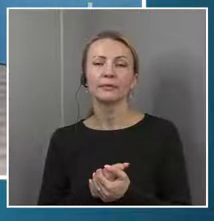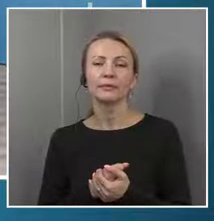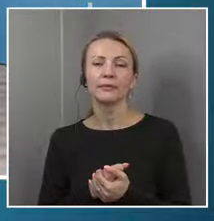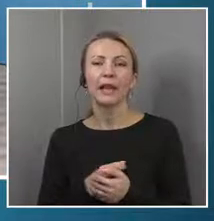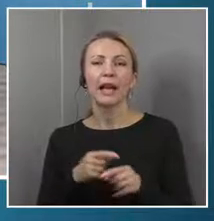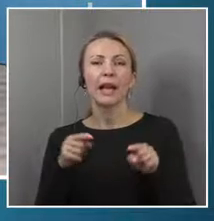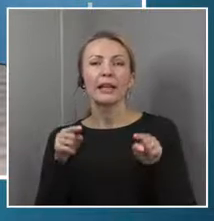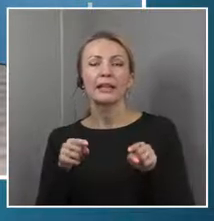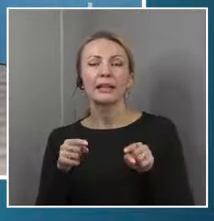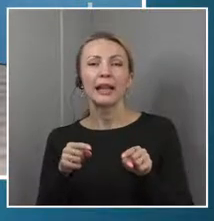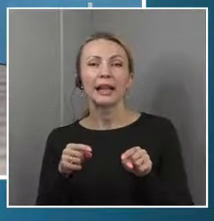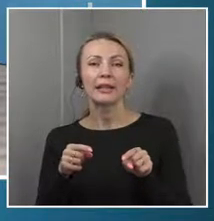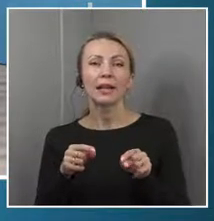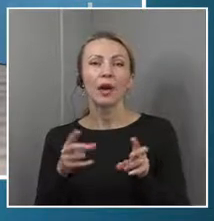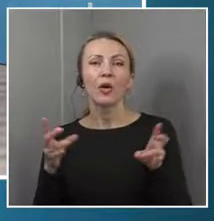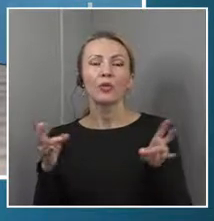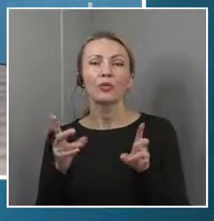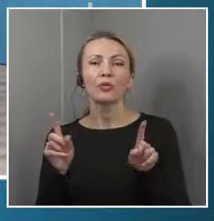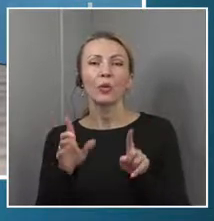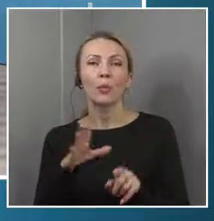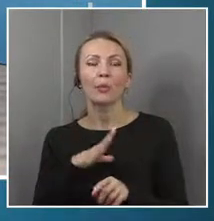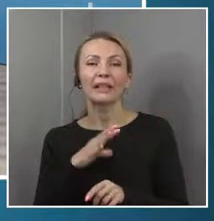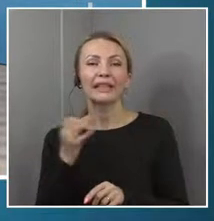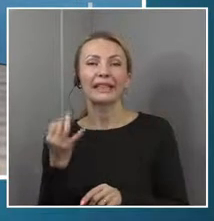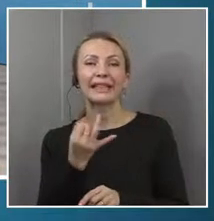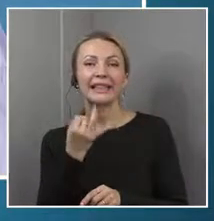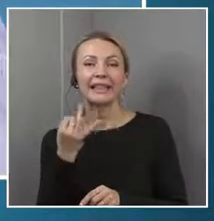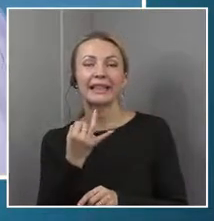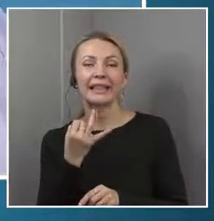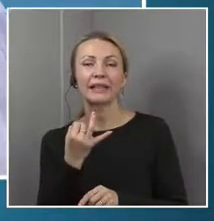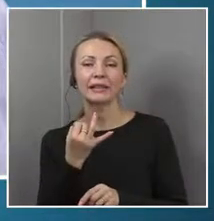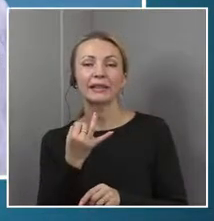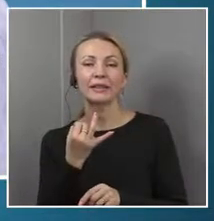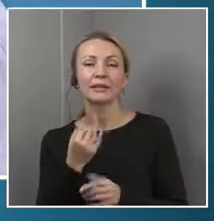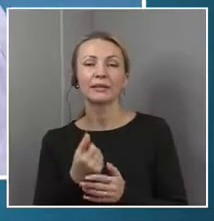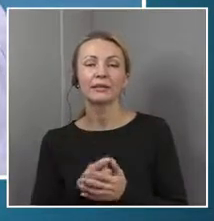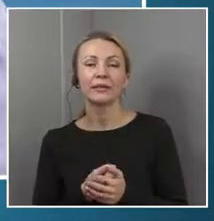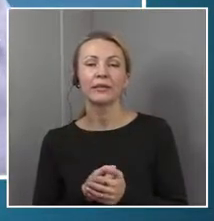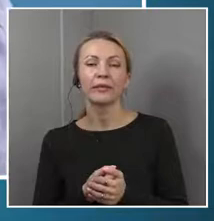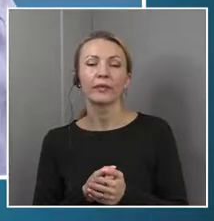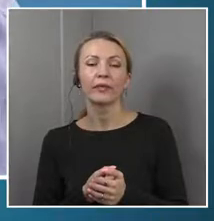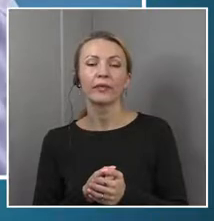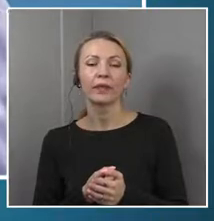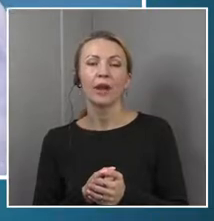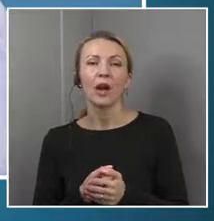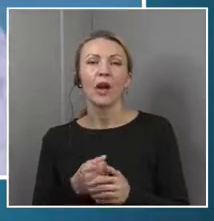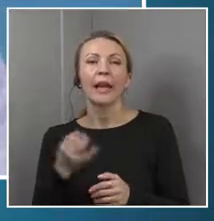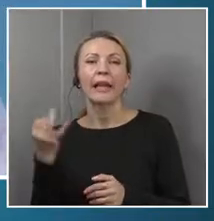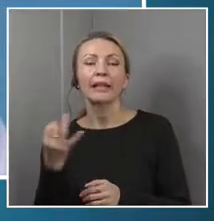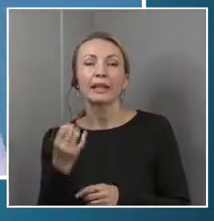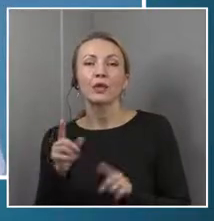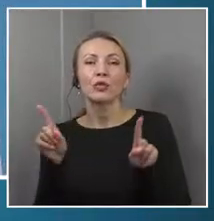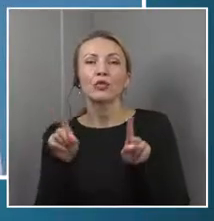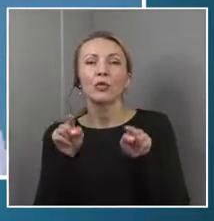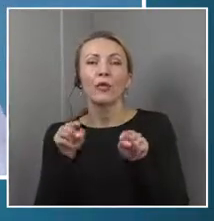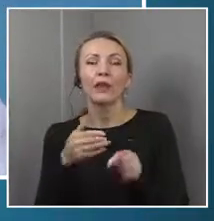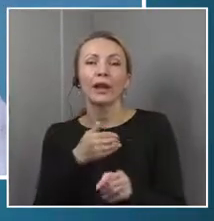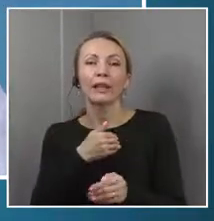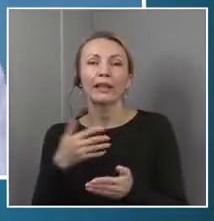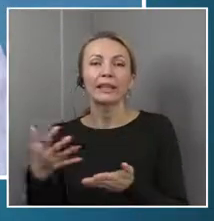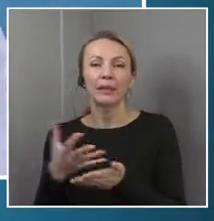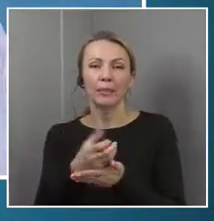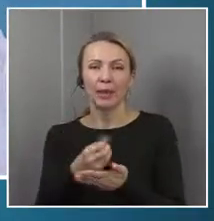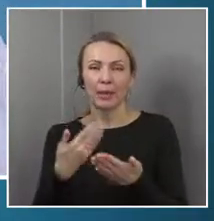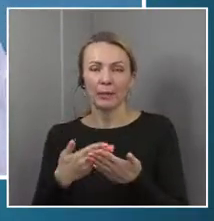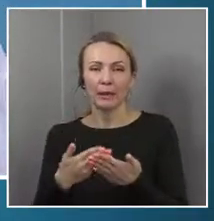which or the for example, if you are interested in photography, you are concentrating in photography.